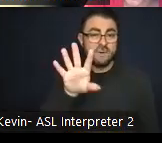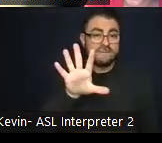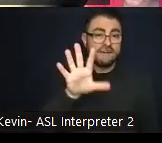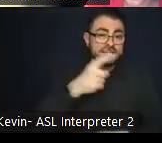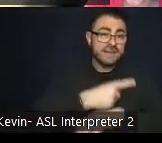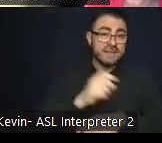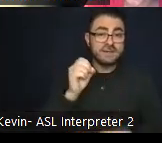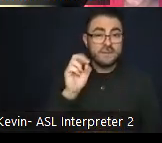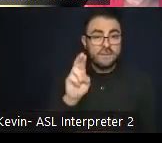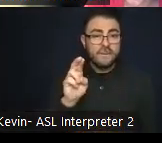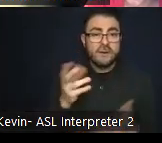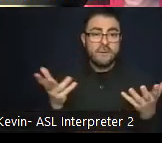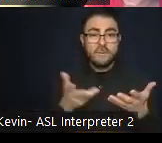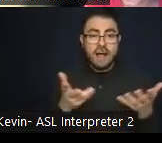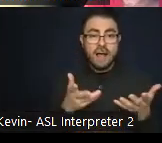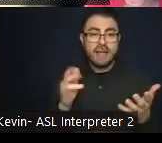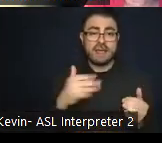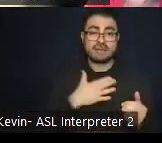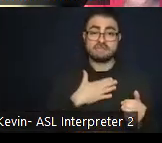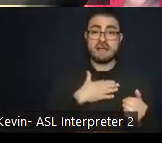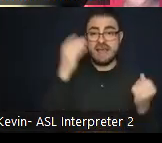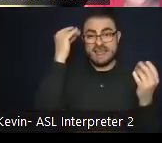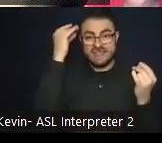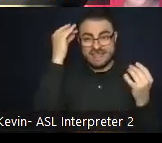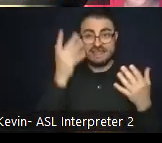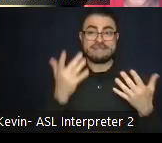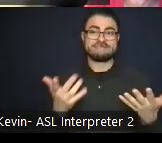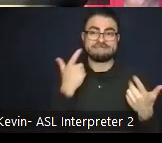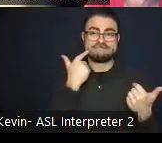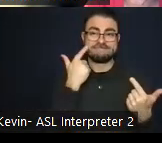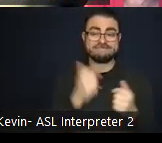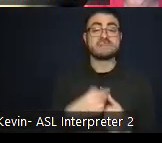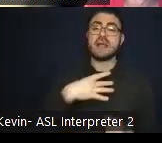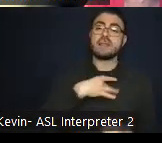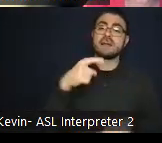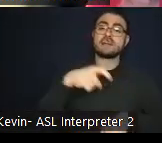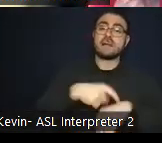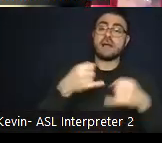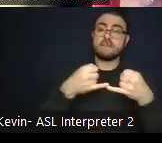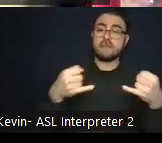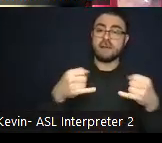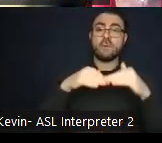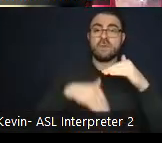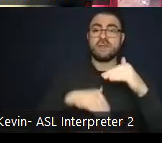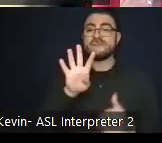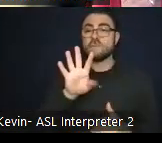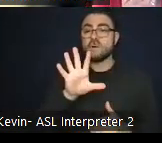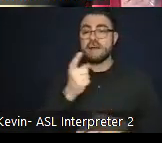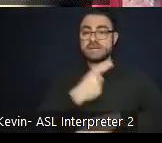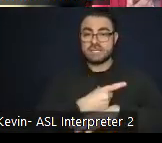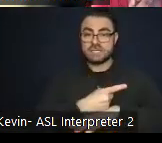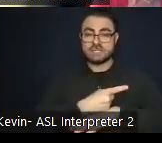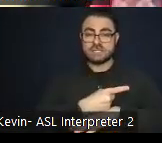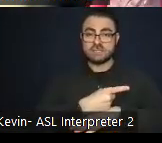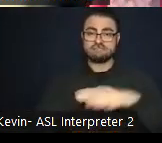I'm sorry. So never mind. So I like having the timeline of within 45 days, we're not going to put